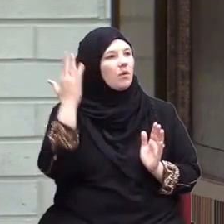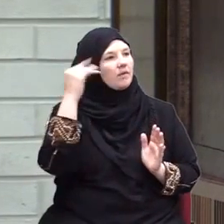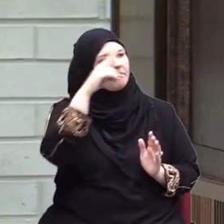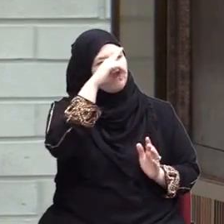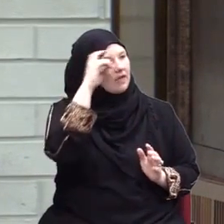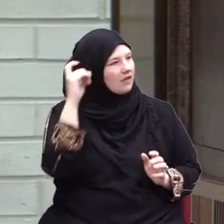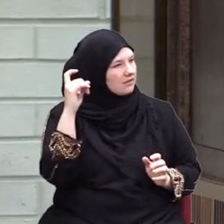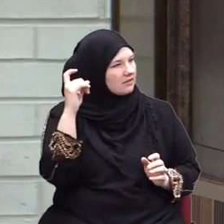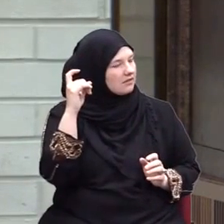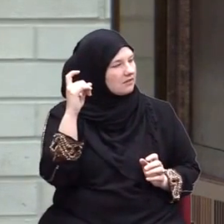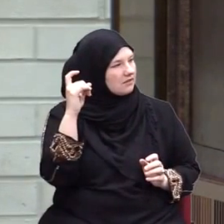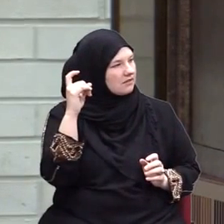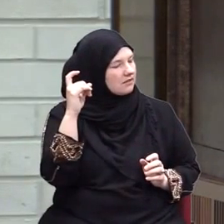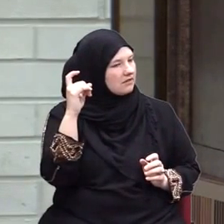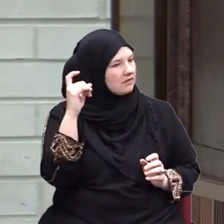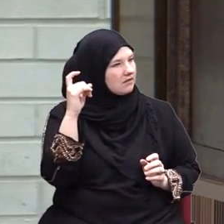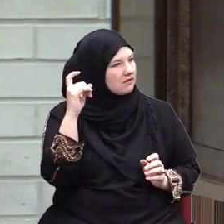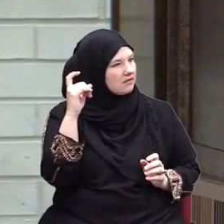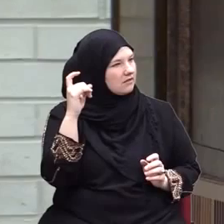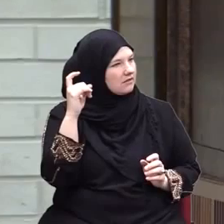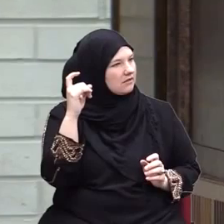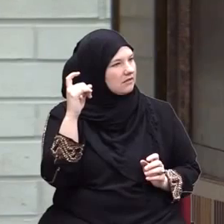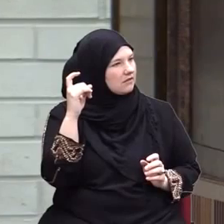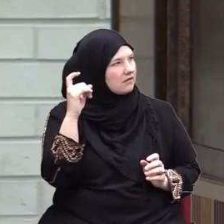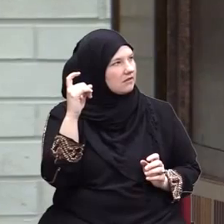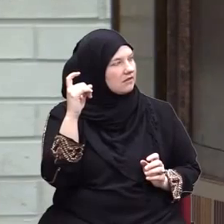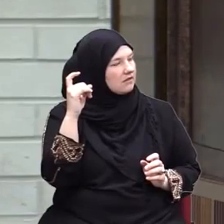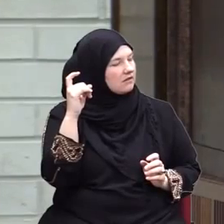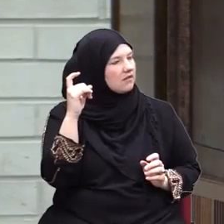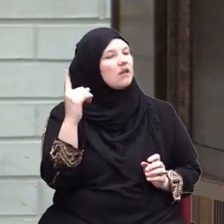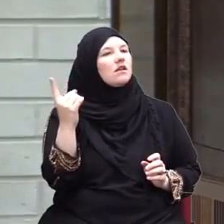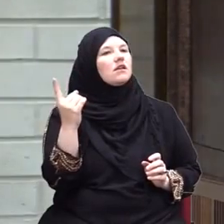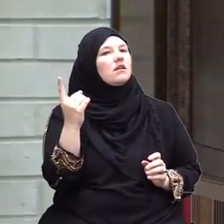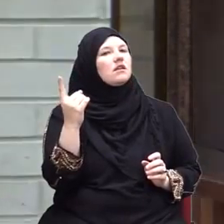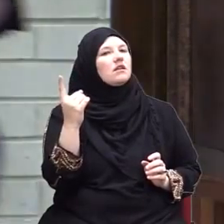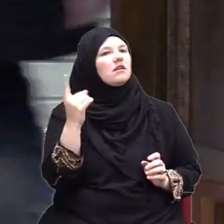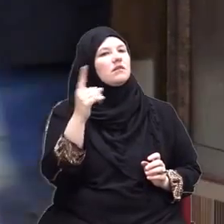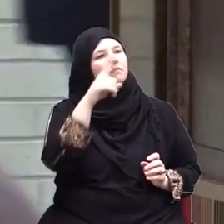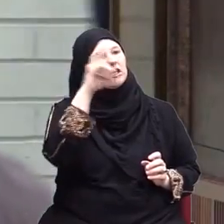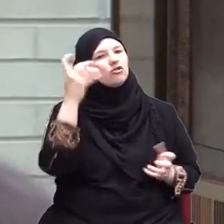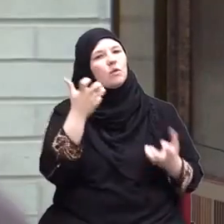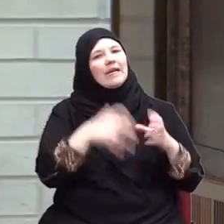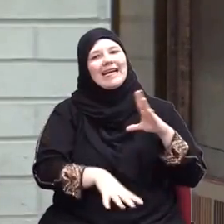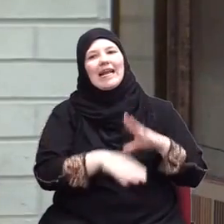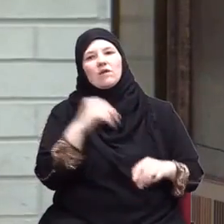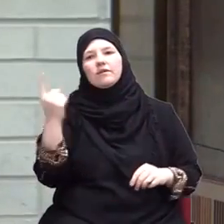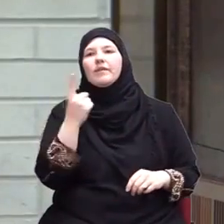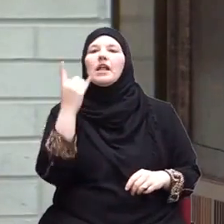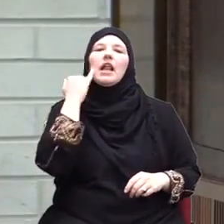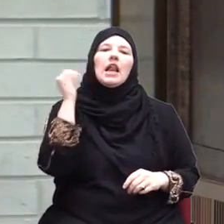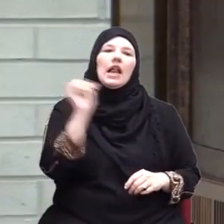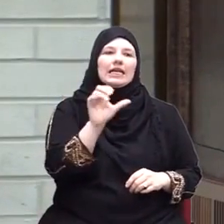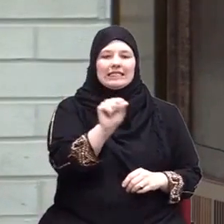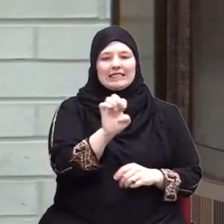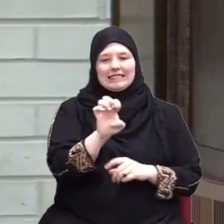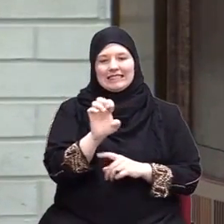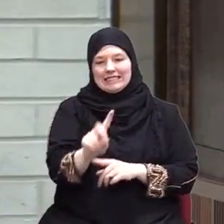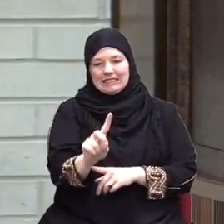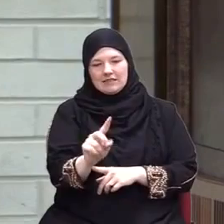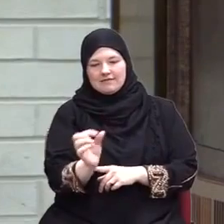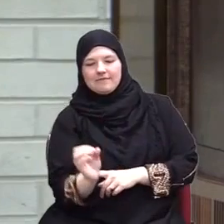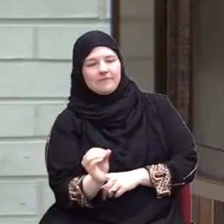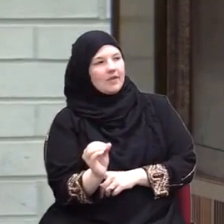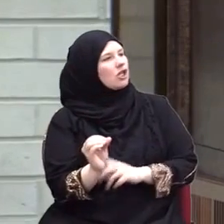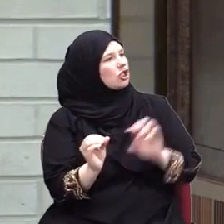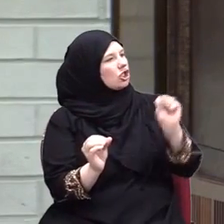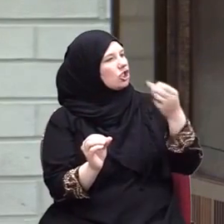what is fisq? Fisq is to get out of something. Like when a seed gets out of a